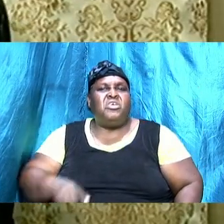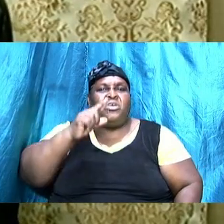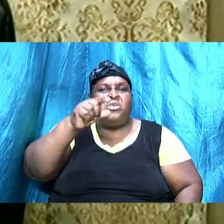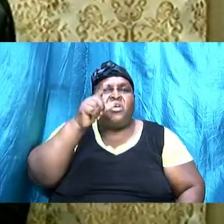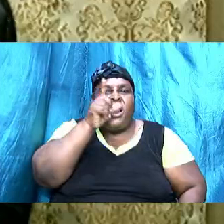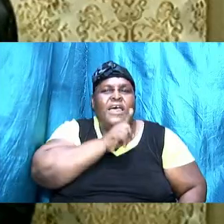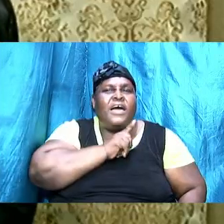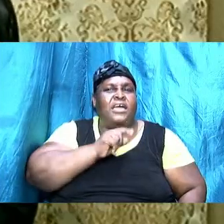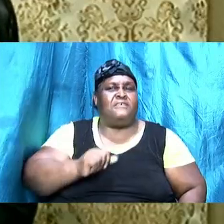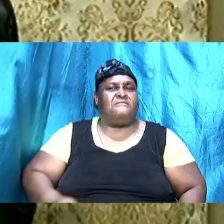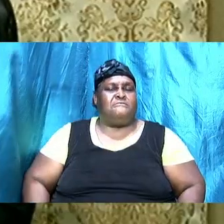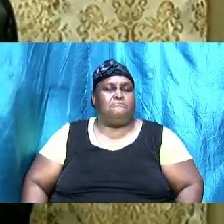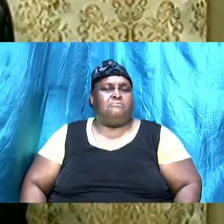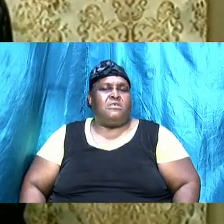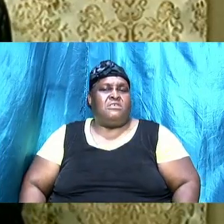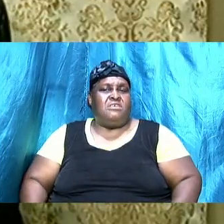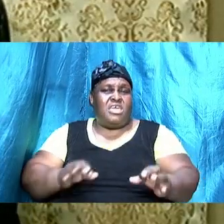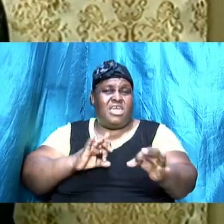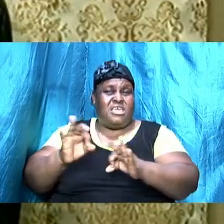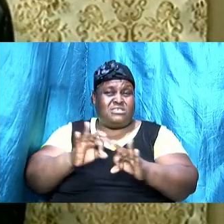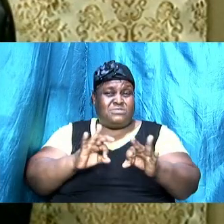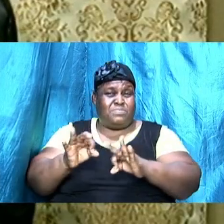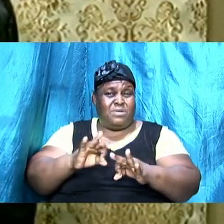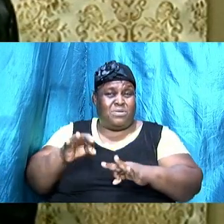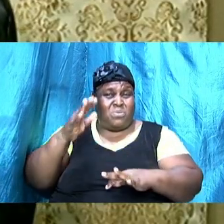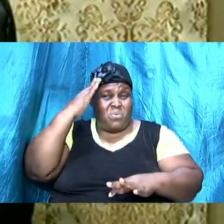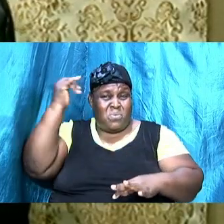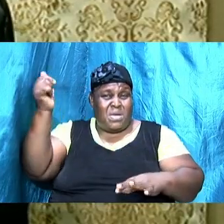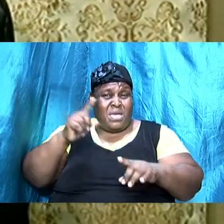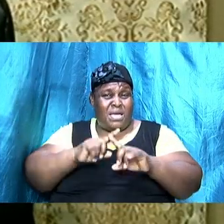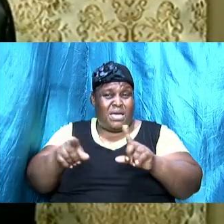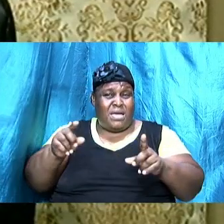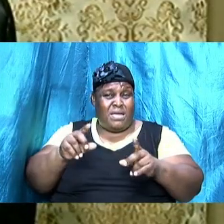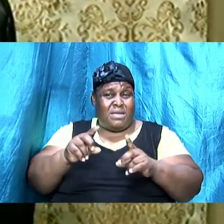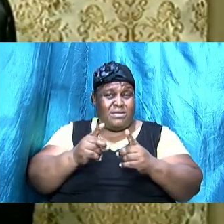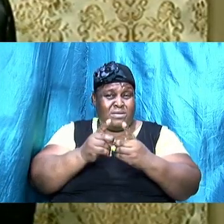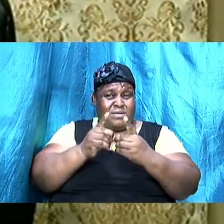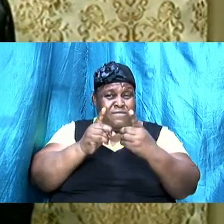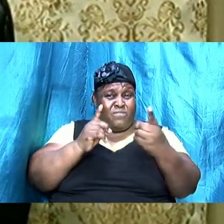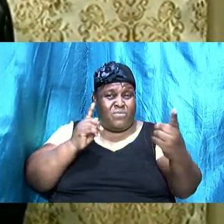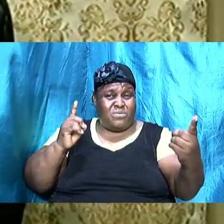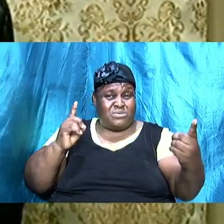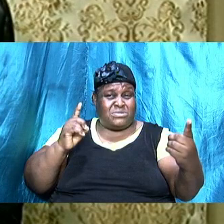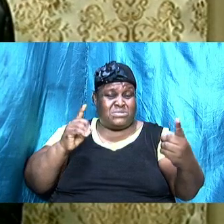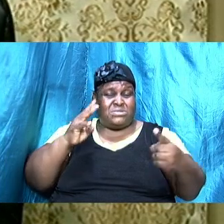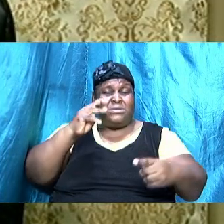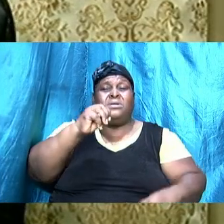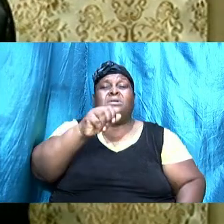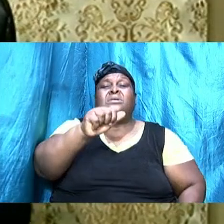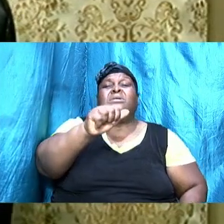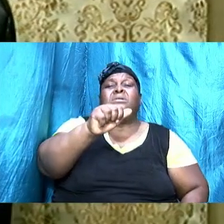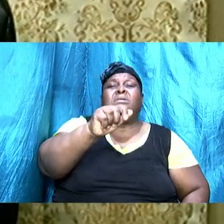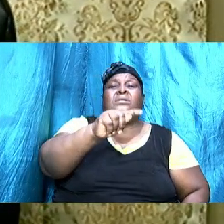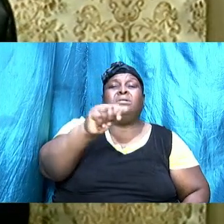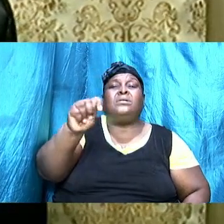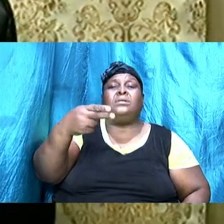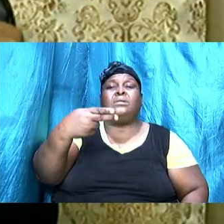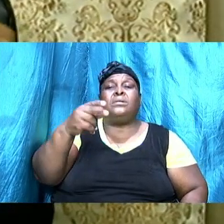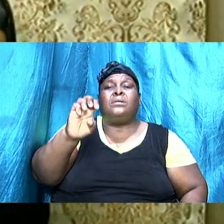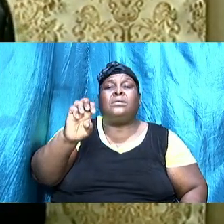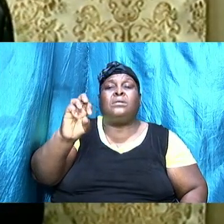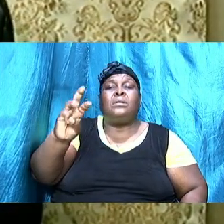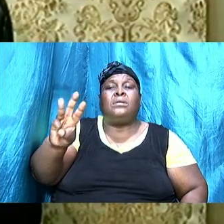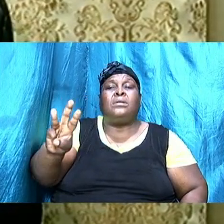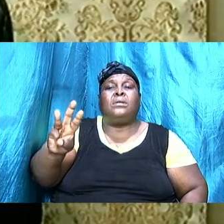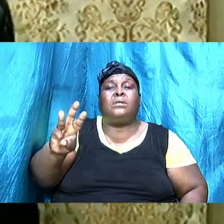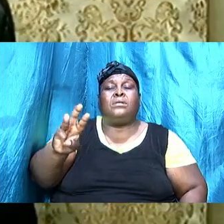Explain why you cannot divorce so that you can marry to this person. Let us turn to St. Matthew chapter 19. Quick one. St.